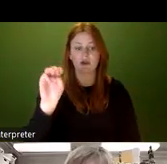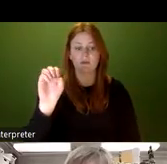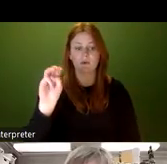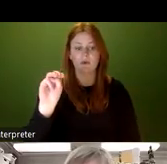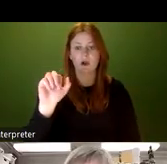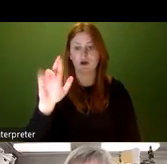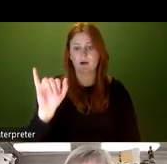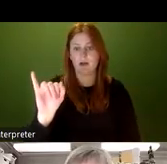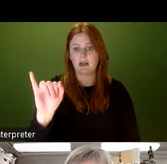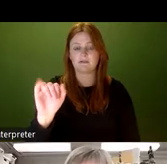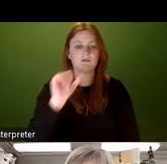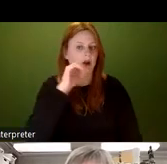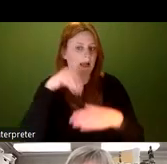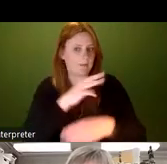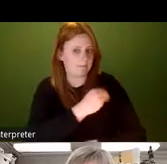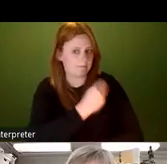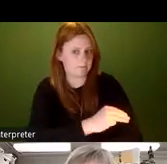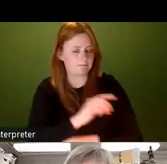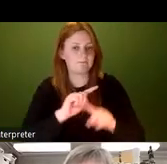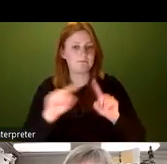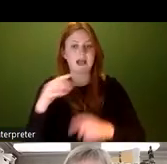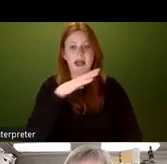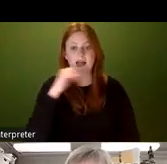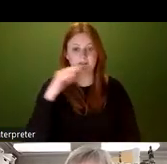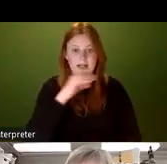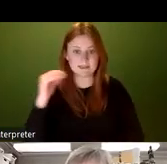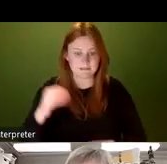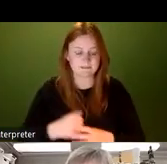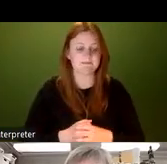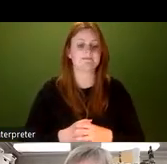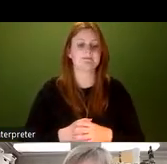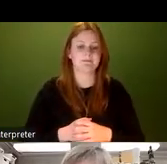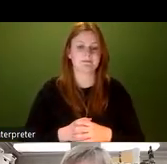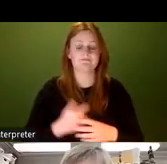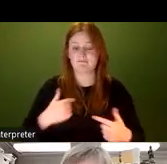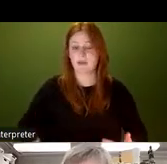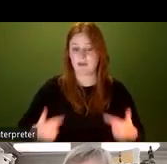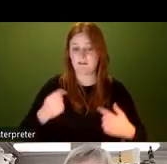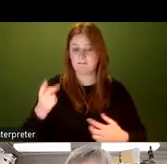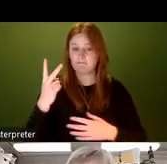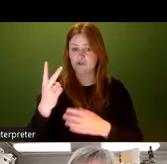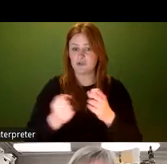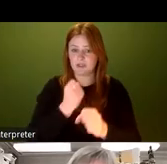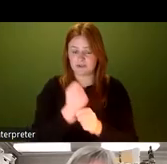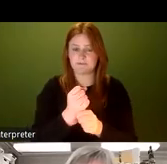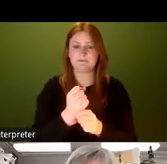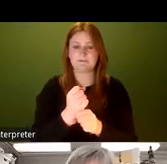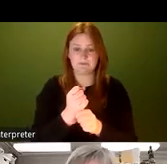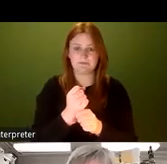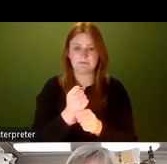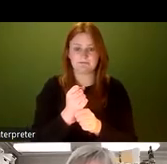in Manitoba, but rather in Halifax, where I lived for 2 years. I arrived